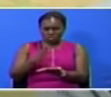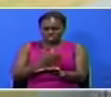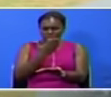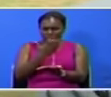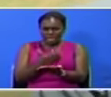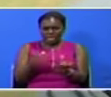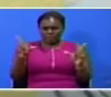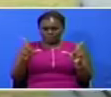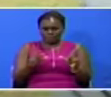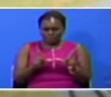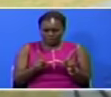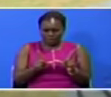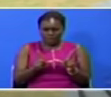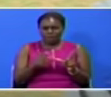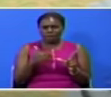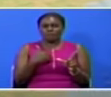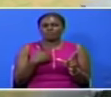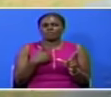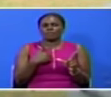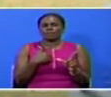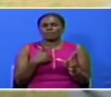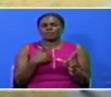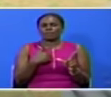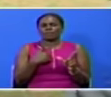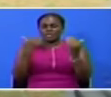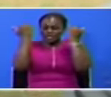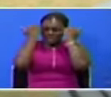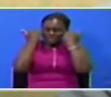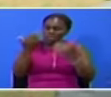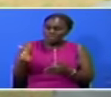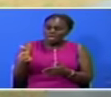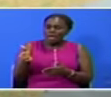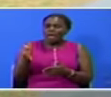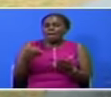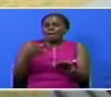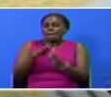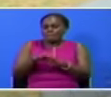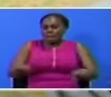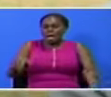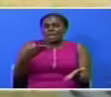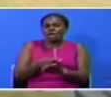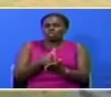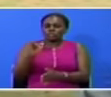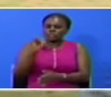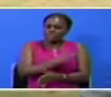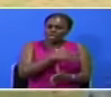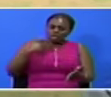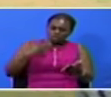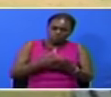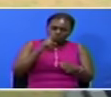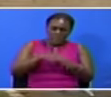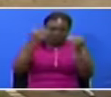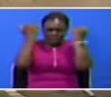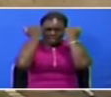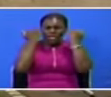ile tumedemarcation mashamba. Hata kama kesi iko kotini, pesa ya shamba ikae mpaka wakati kesi